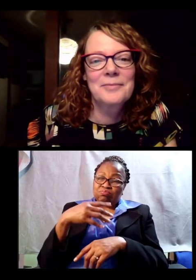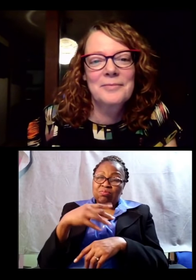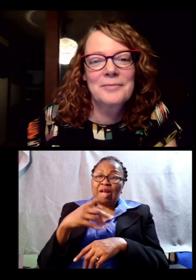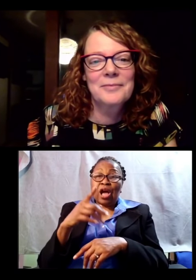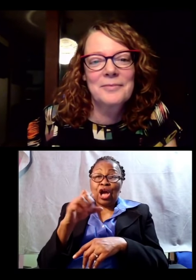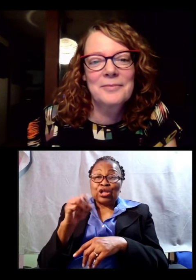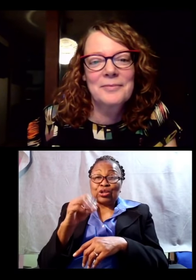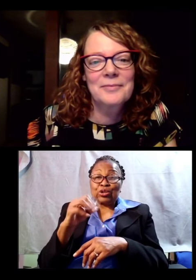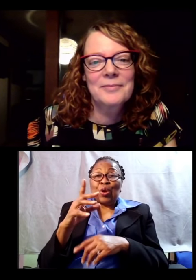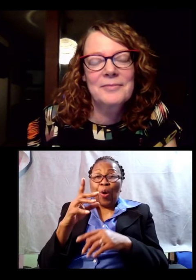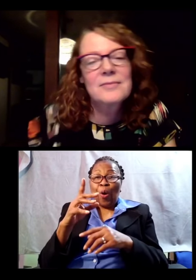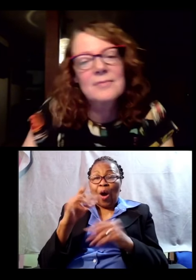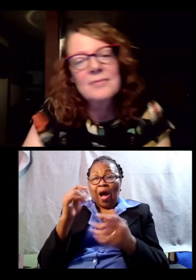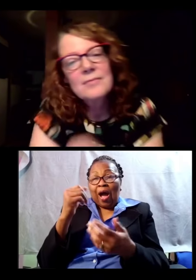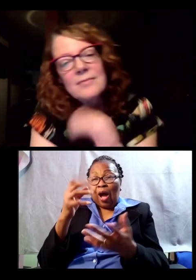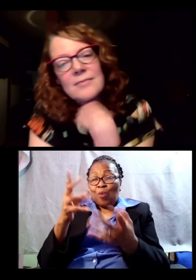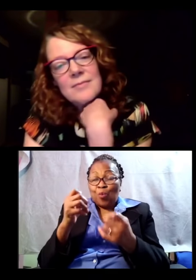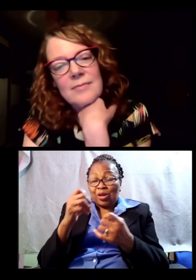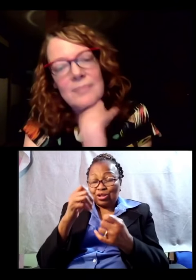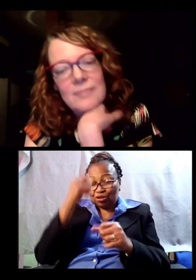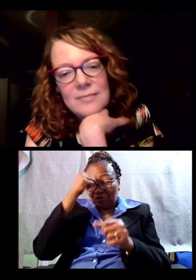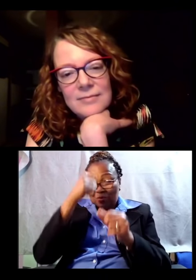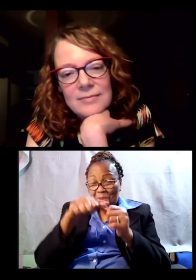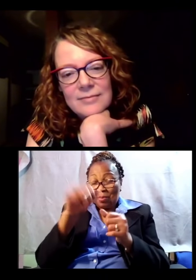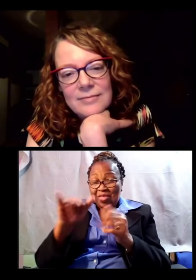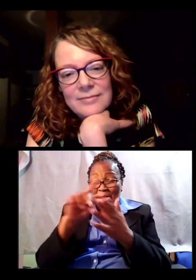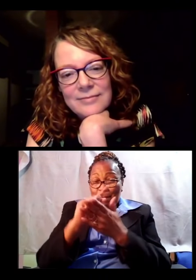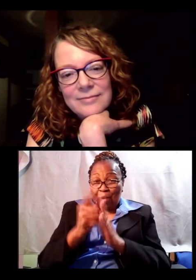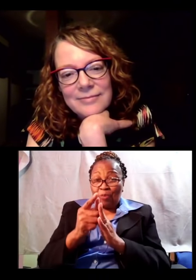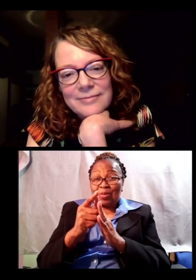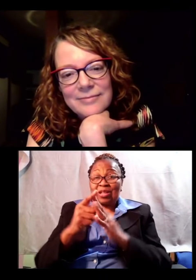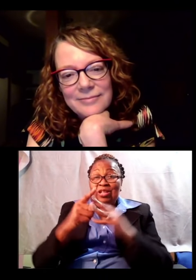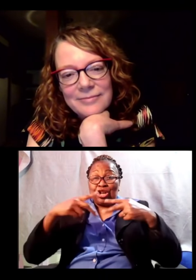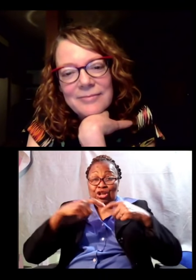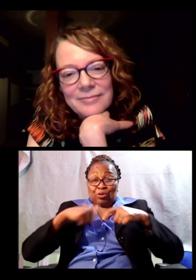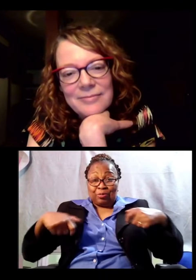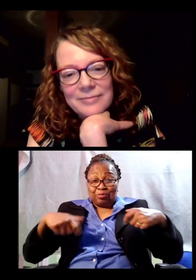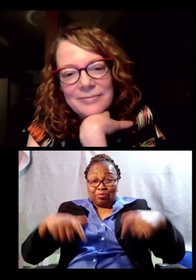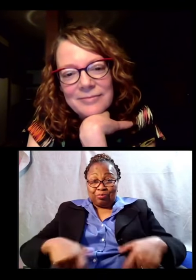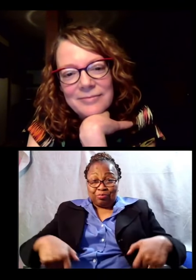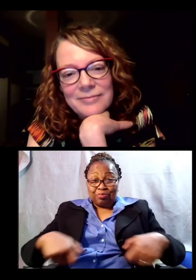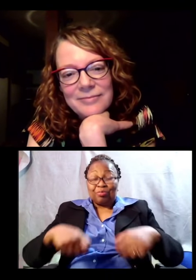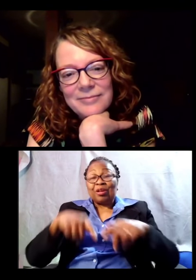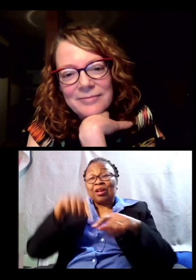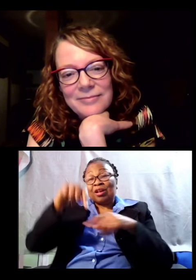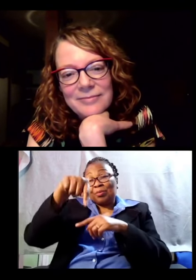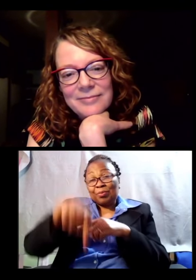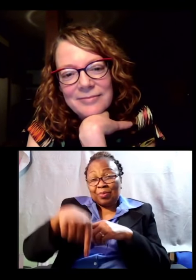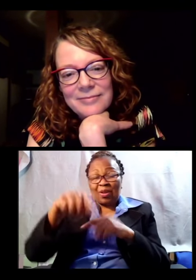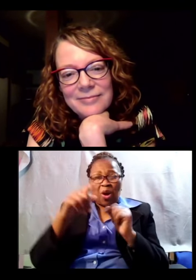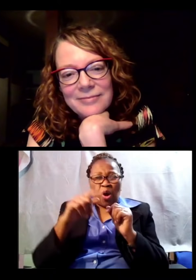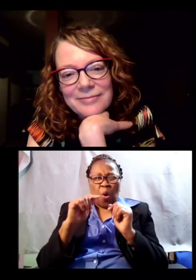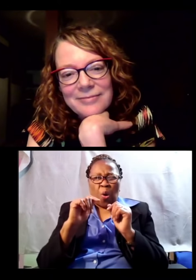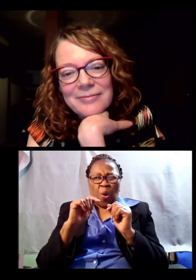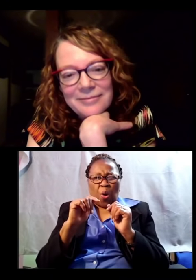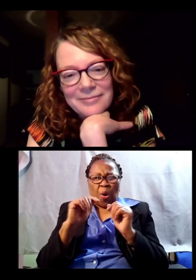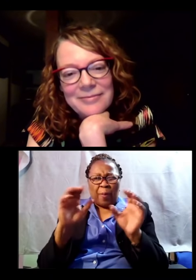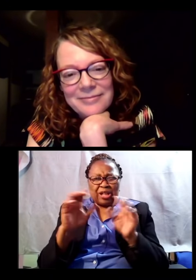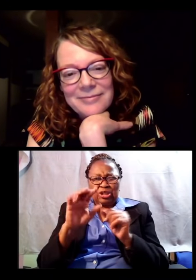of that moment. You're in your bathing suit. You stick your foot in the water. It's freezing cold. And you say, am I going to do this or